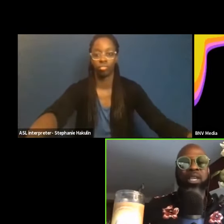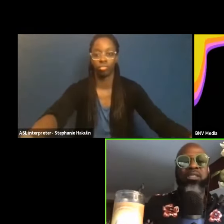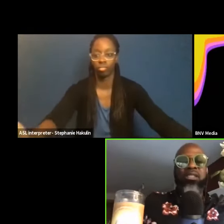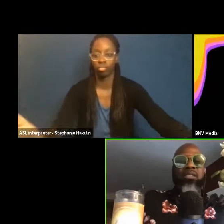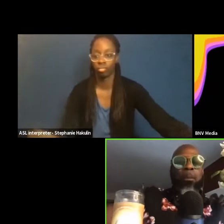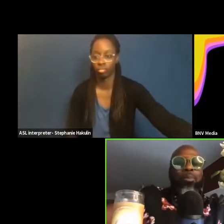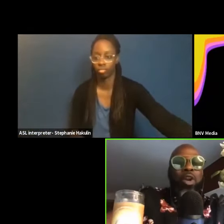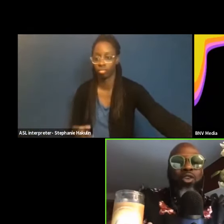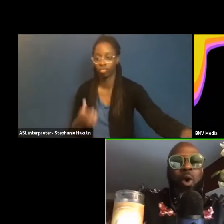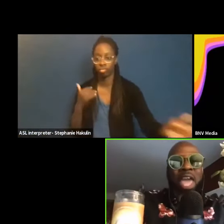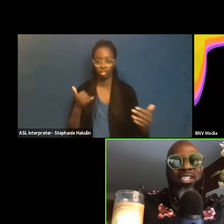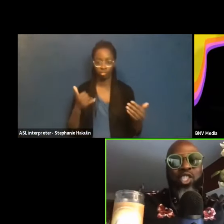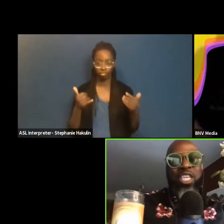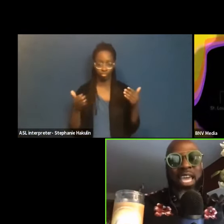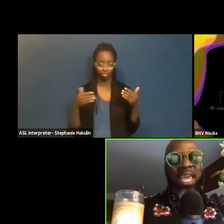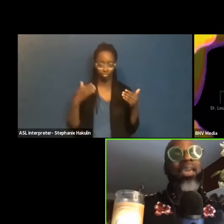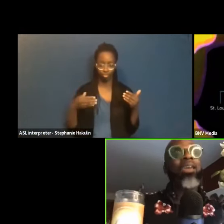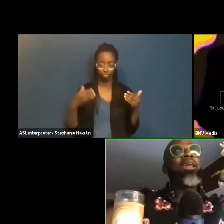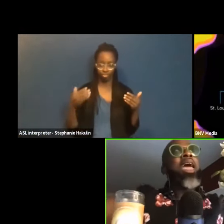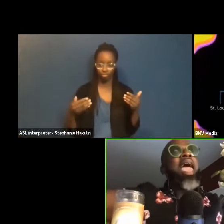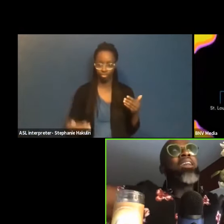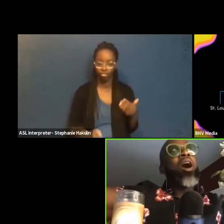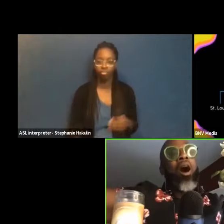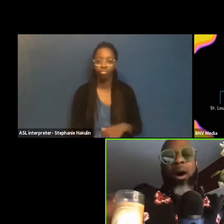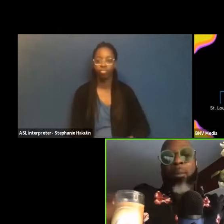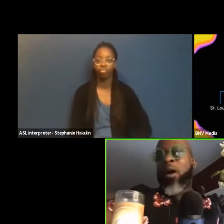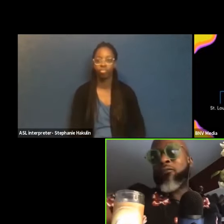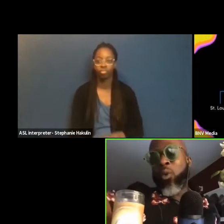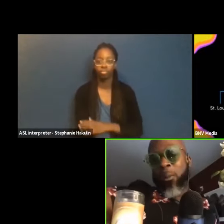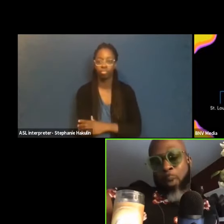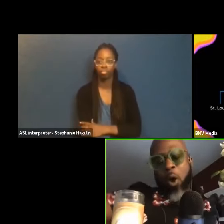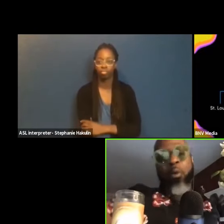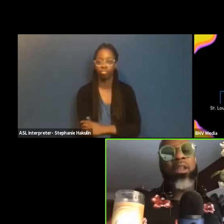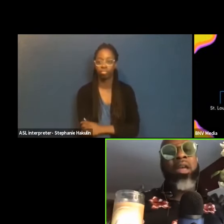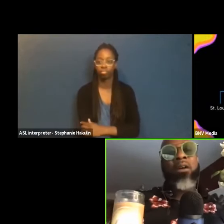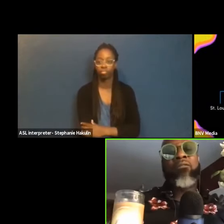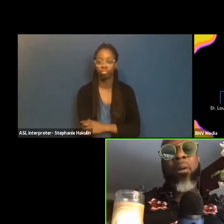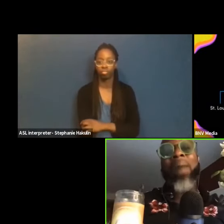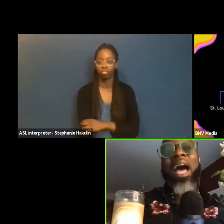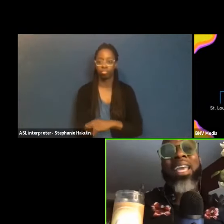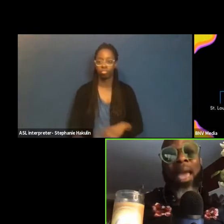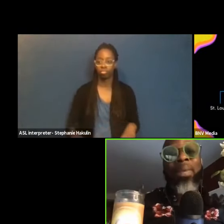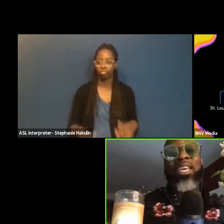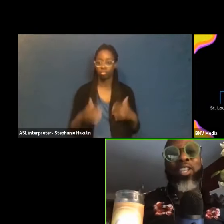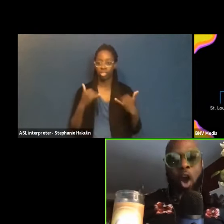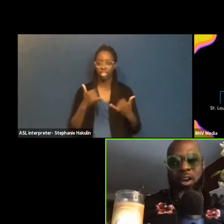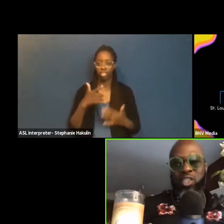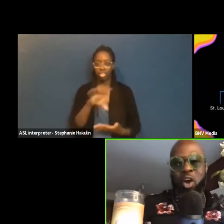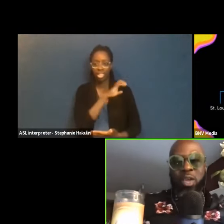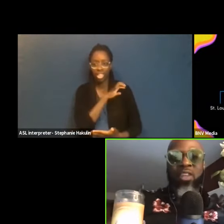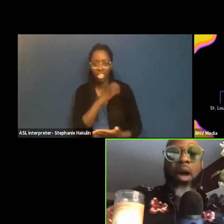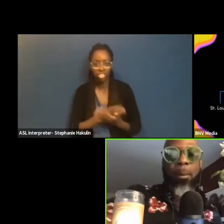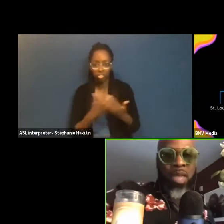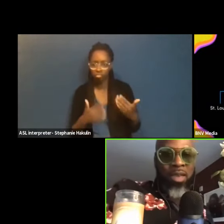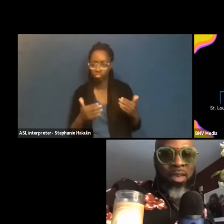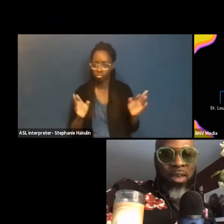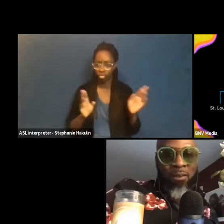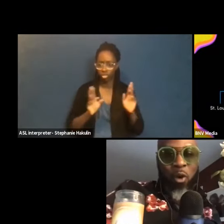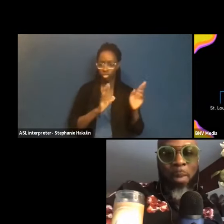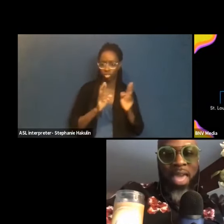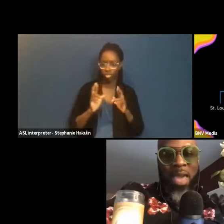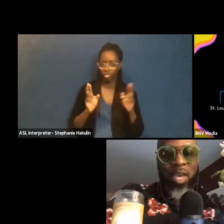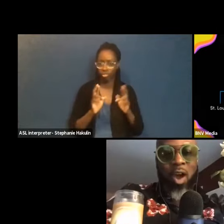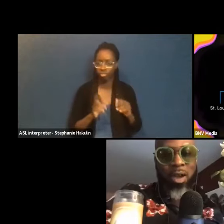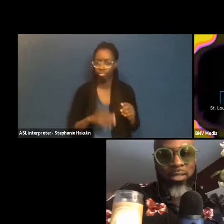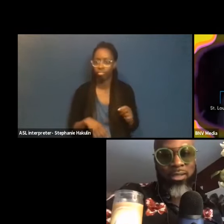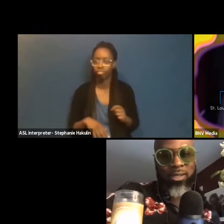new voices, bring your energy in and up for the poet from Miami Gardens. Y'all give it up